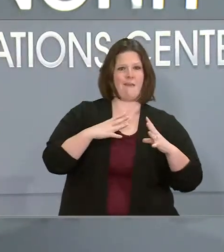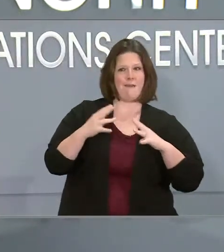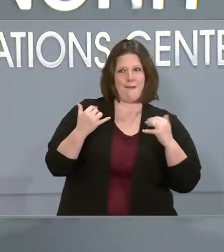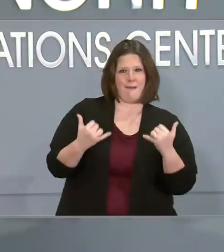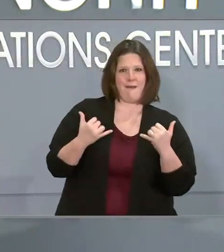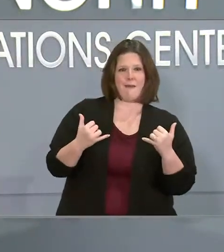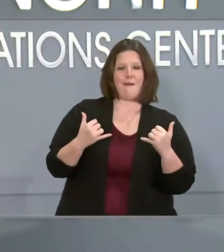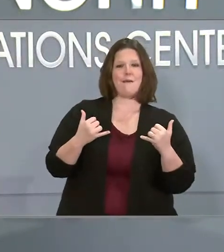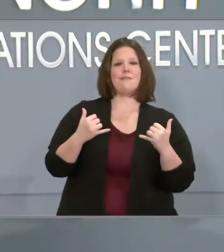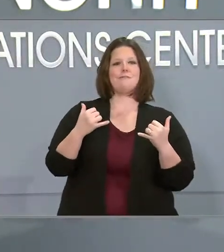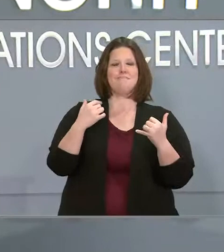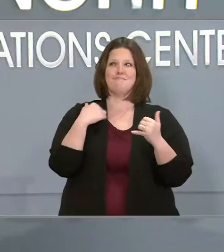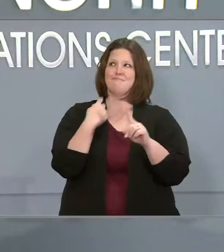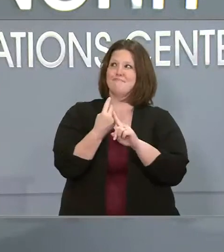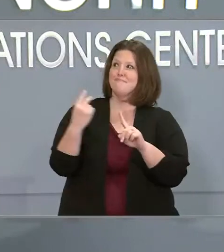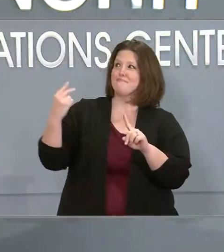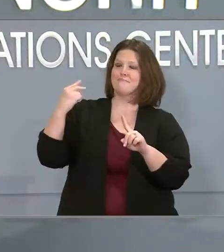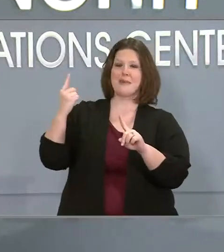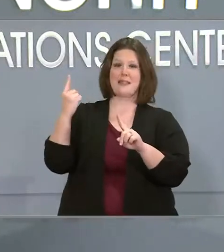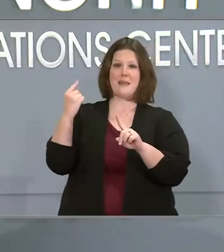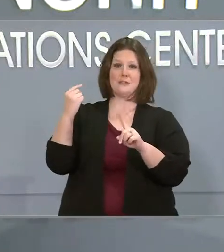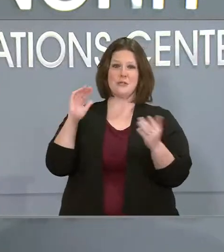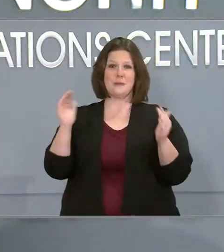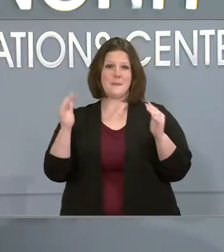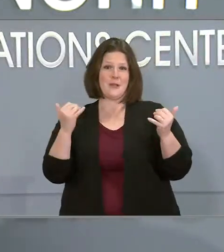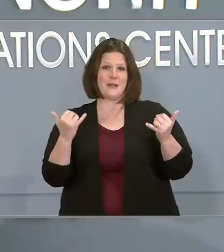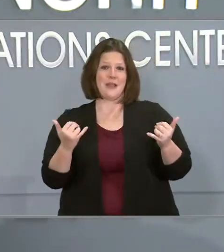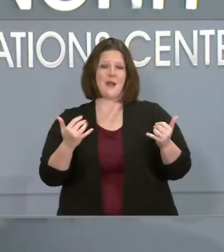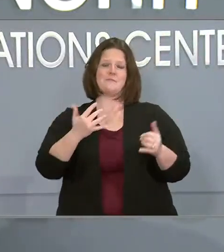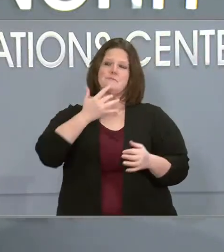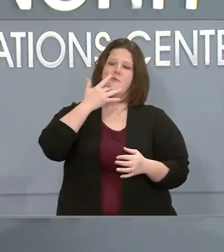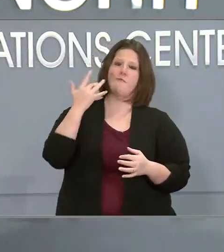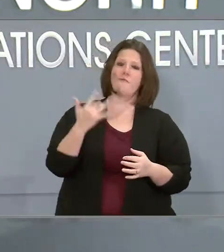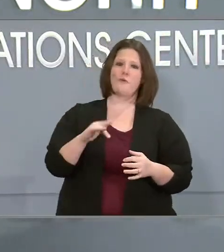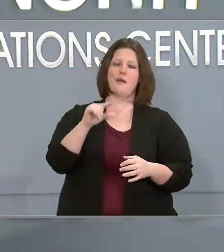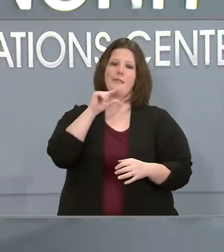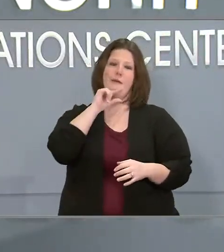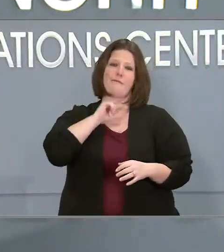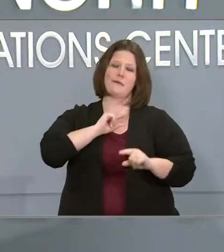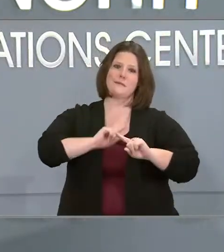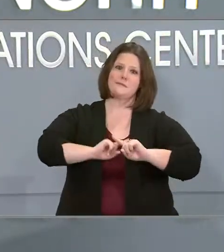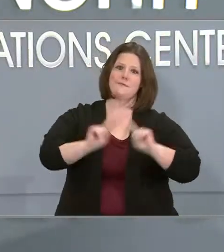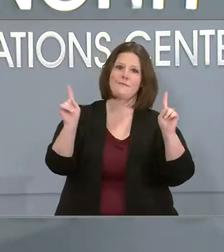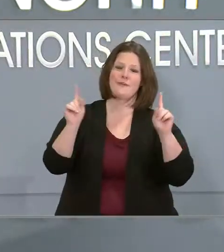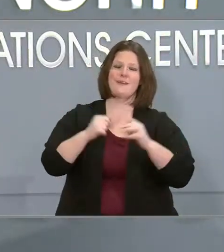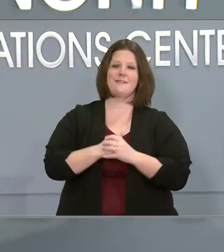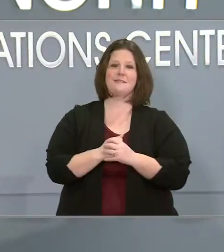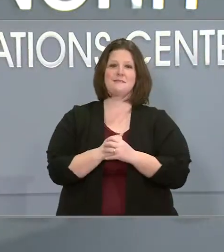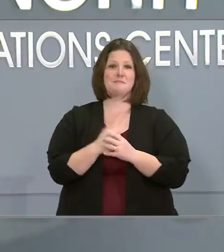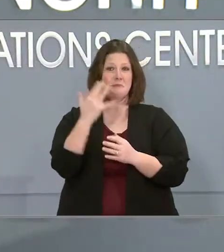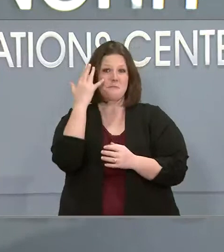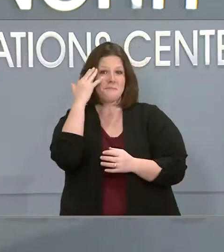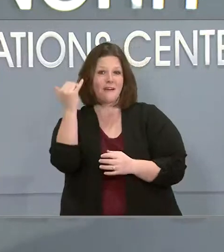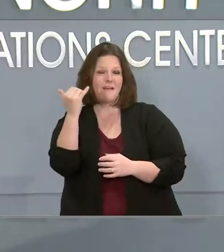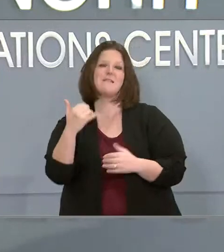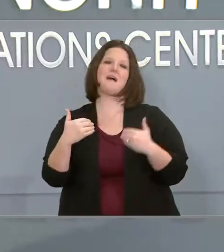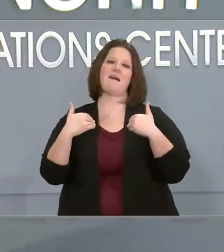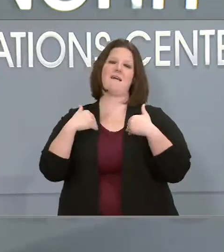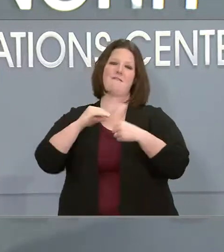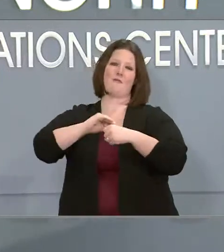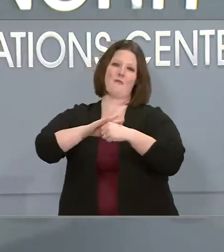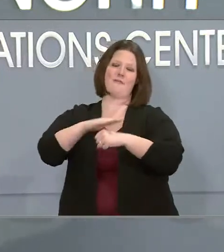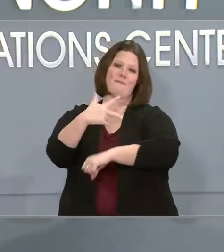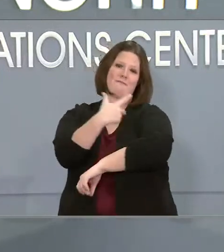that this year's Thanksgiving looked different from last year's Thanksgiving. Thanks to remarkable COVID-19 vaccines and